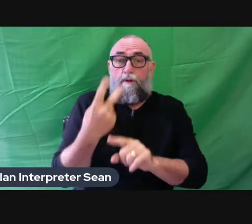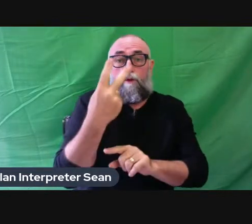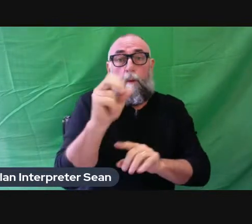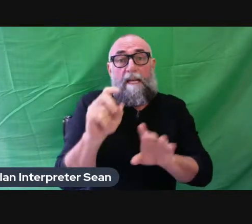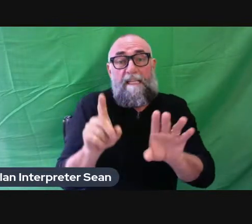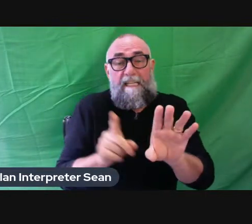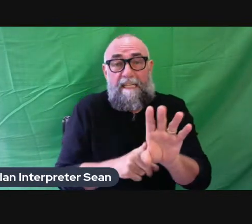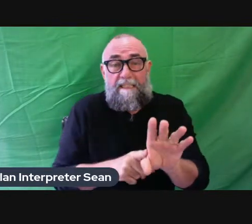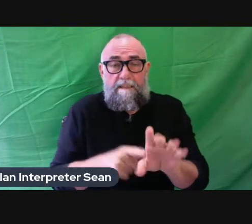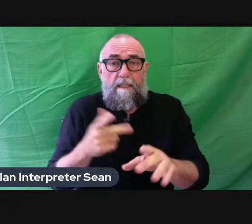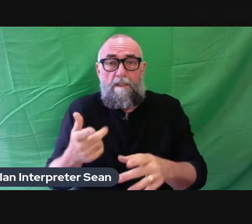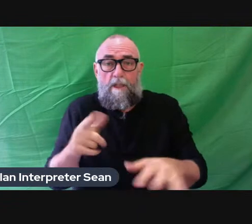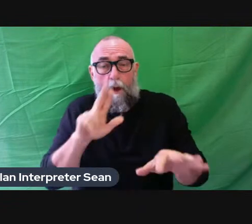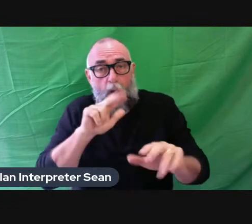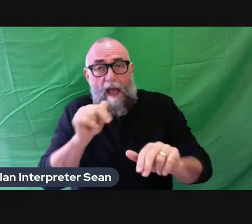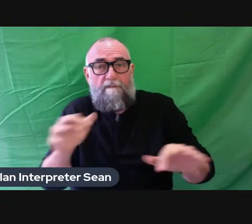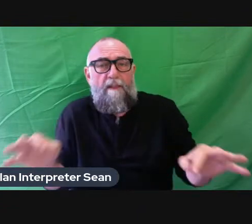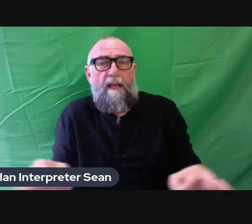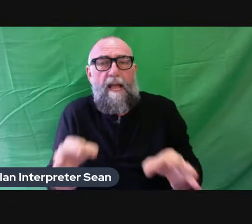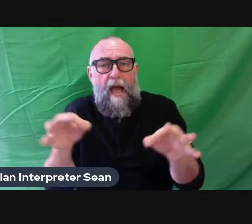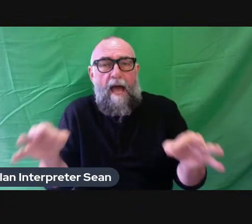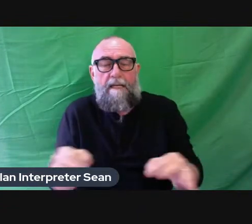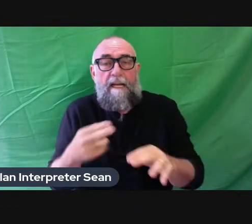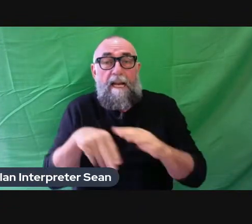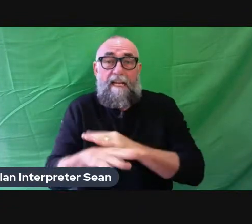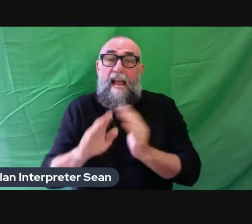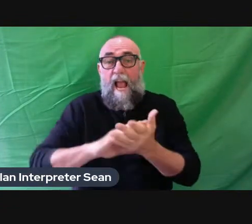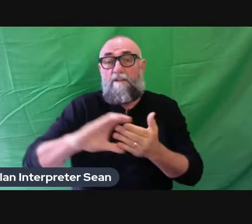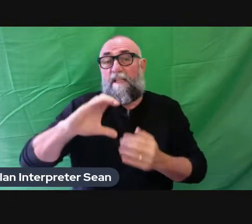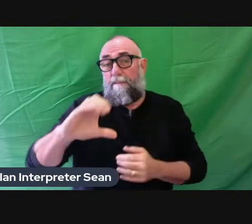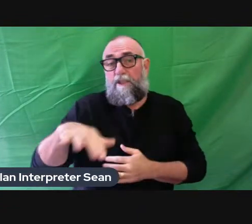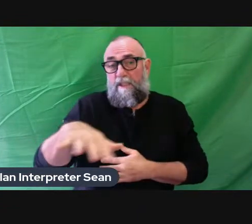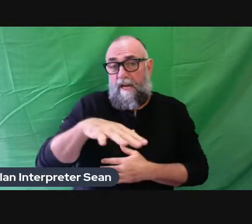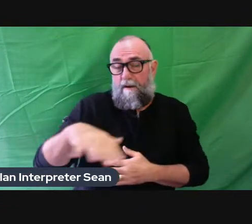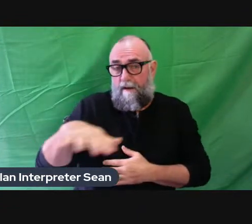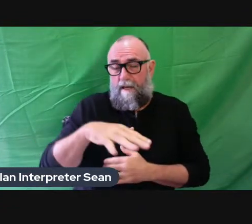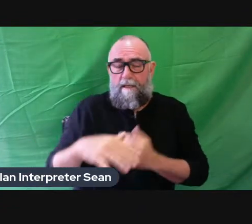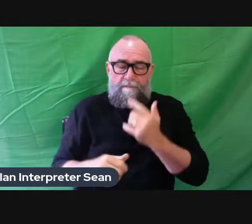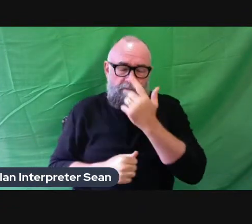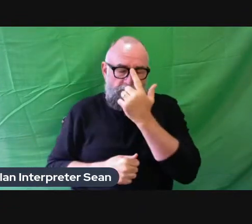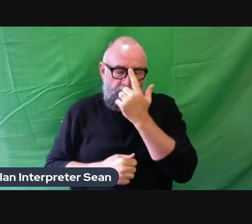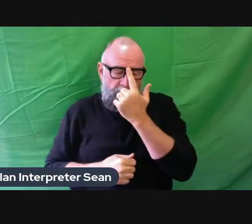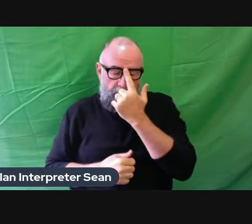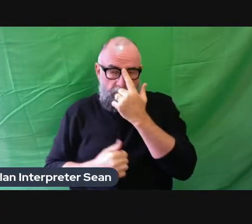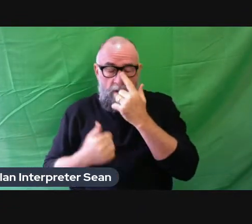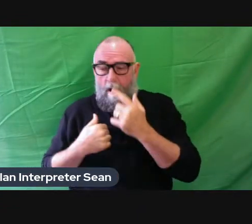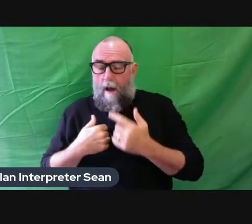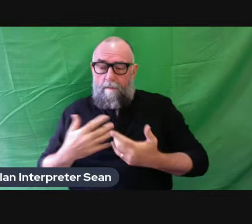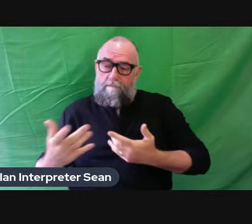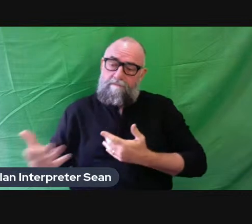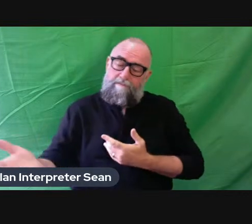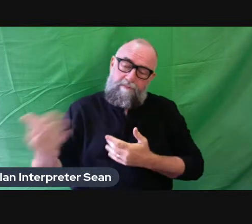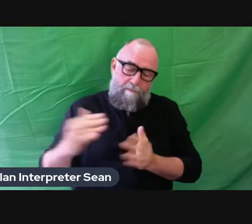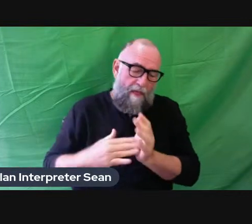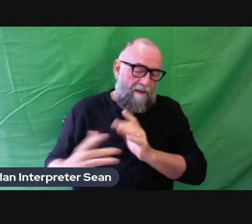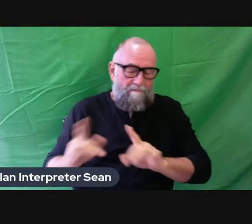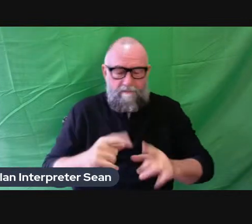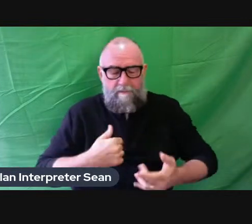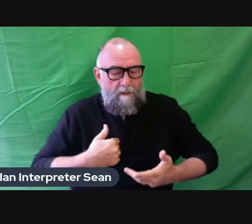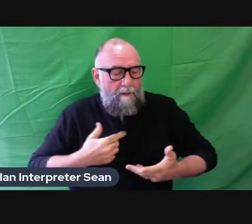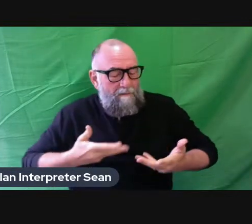made it something very beautiful. So we're at home, we're having a quick tour. We've been home maybe 20 minutes